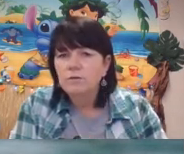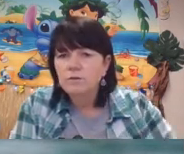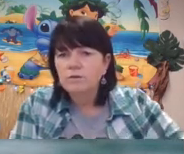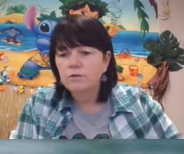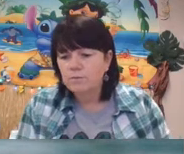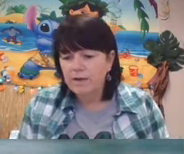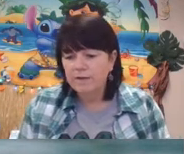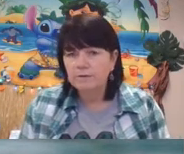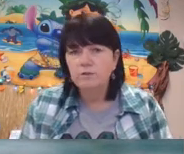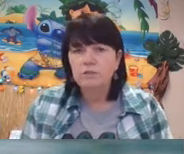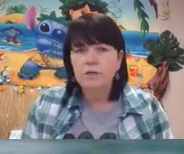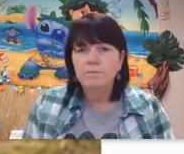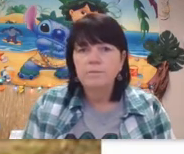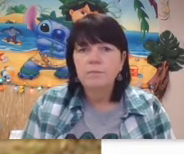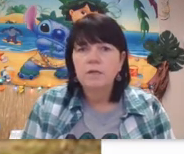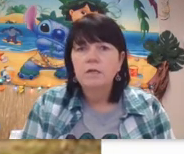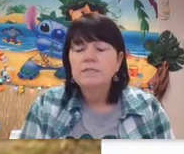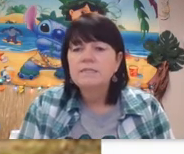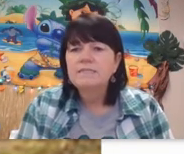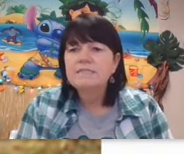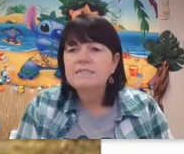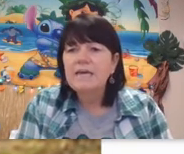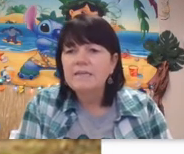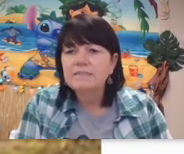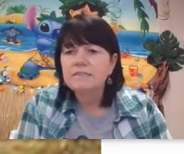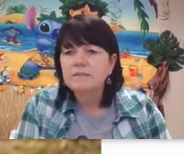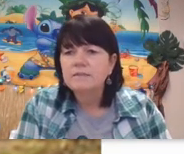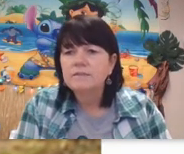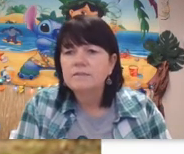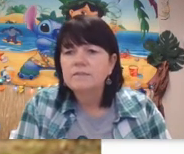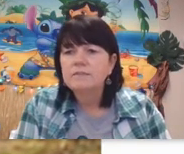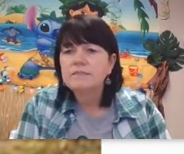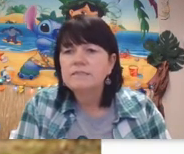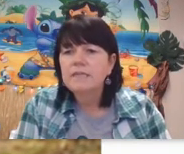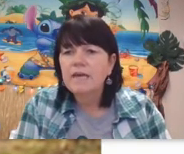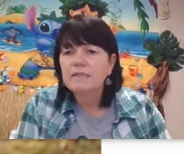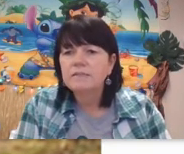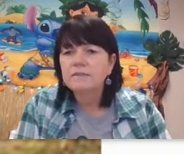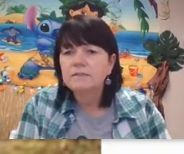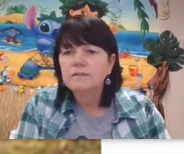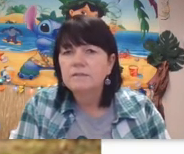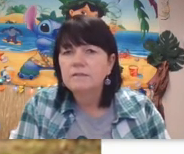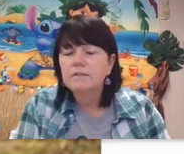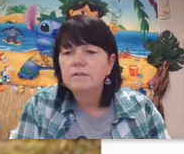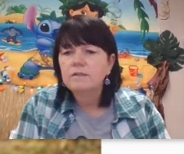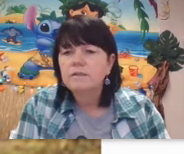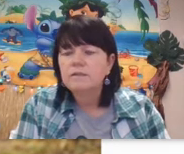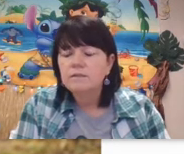Rain. You're right. Good job. Skate. Skate.